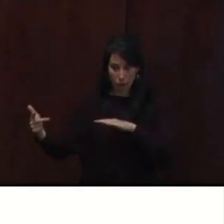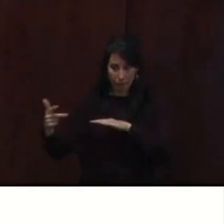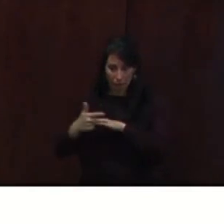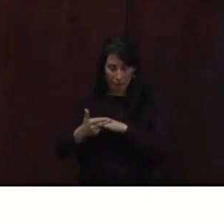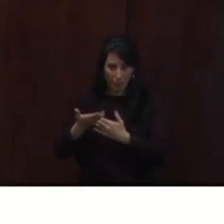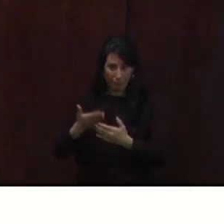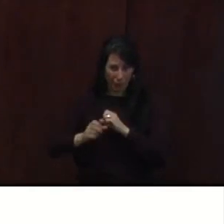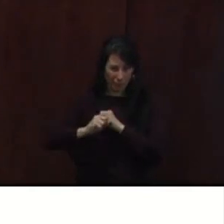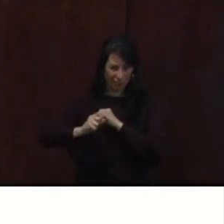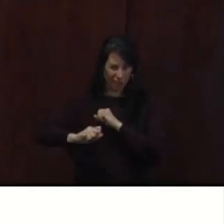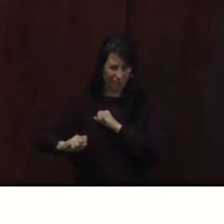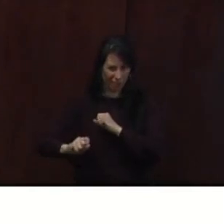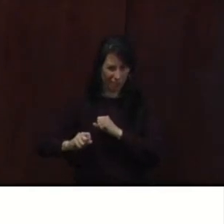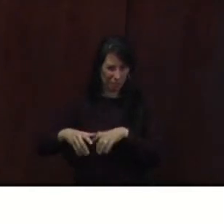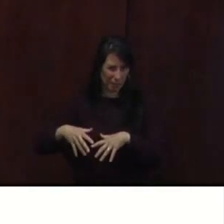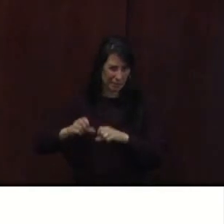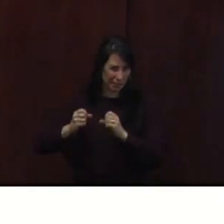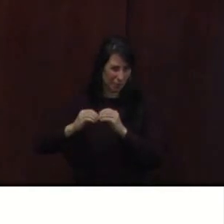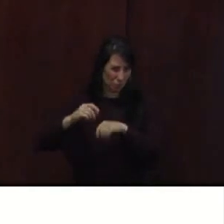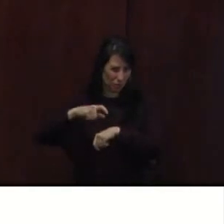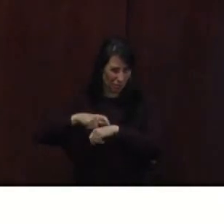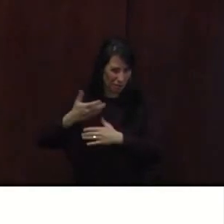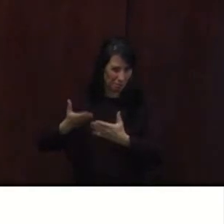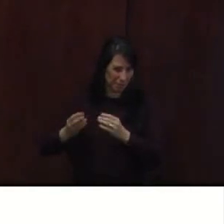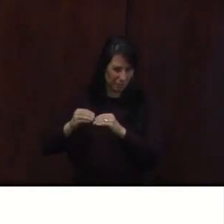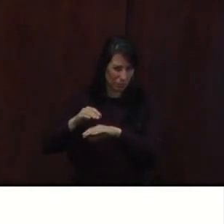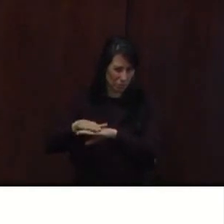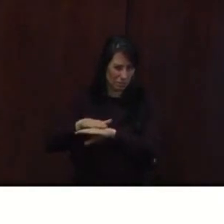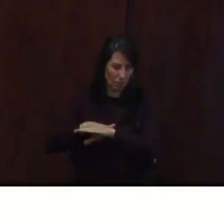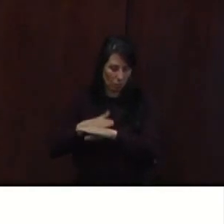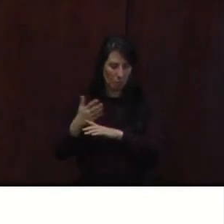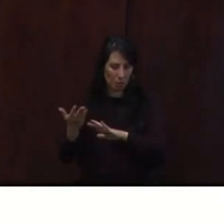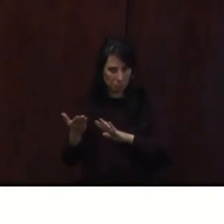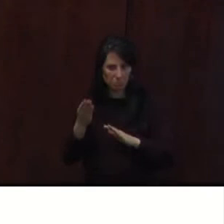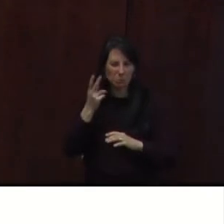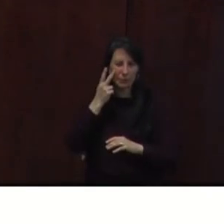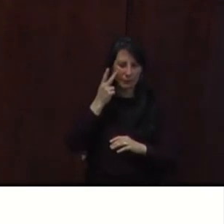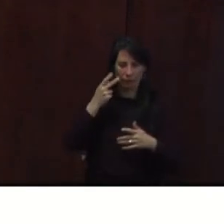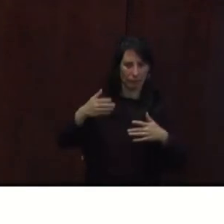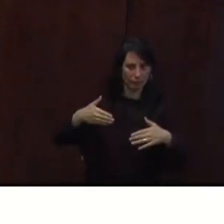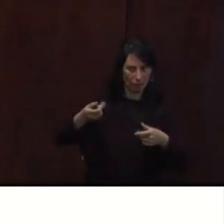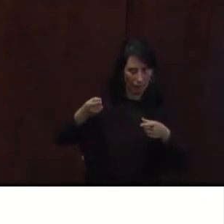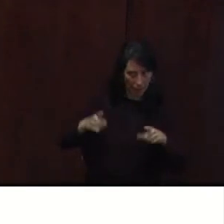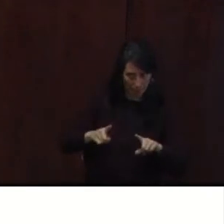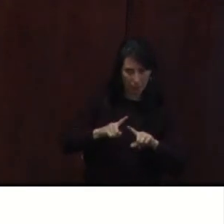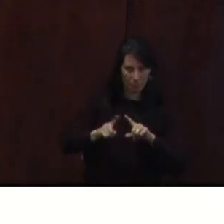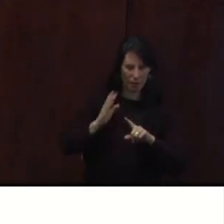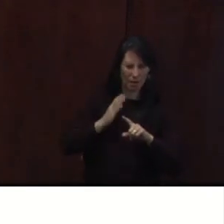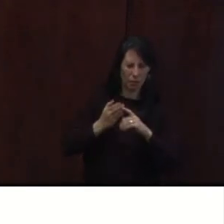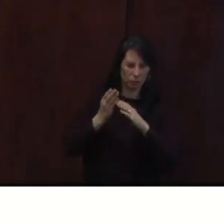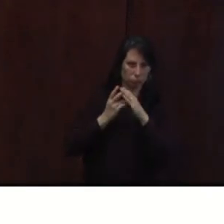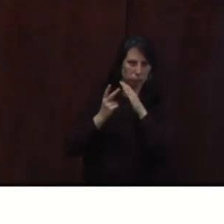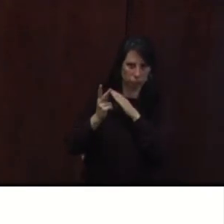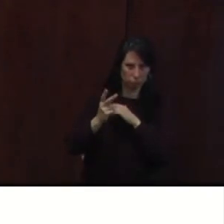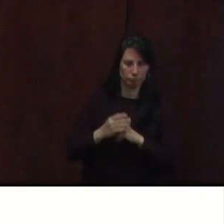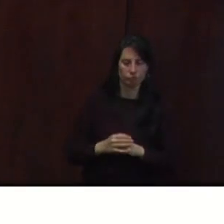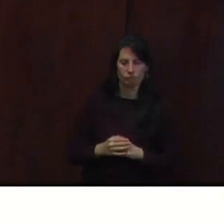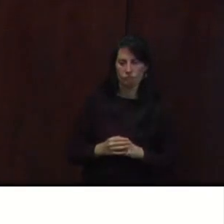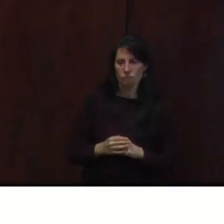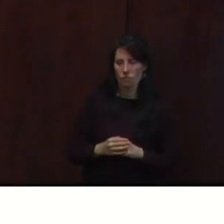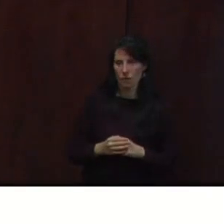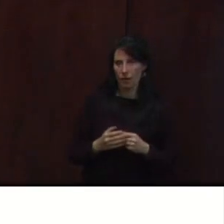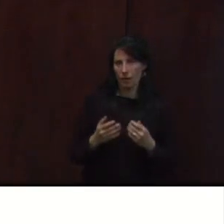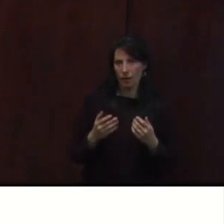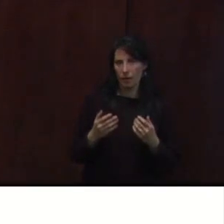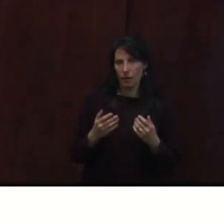full swing. And the other assumption is that at some point, right now, we're having these conversations about first and second dose. At some